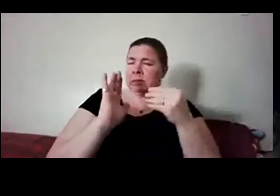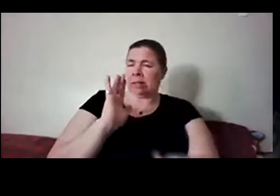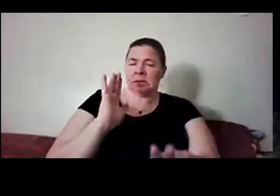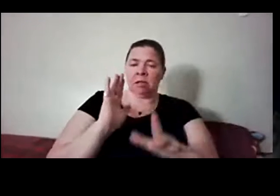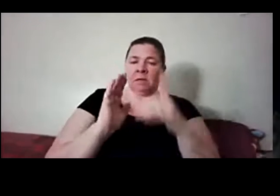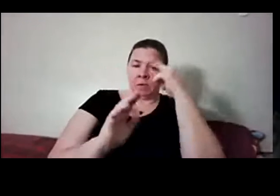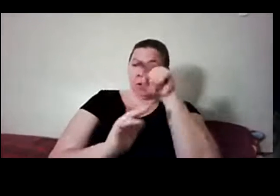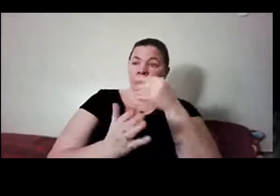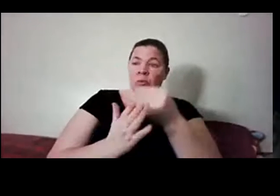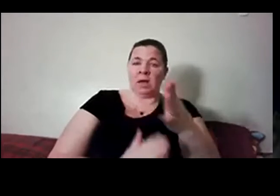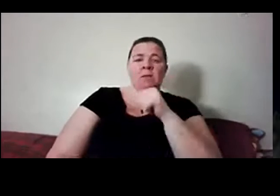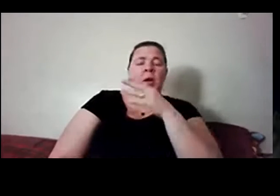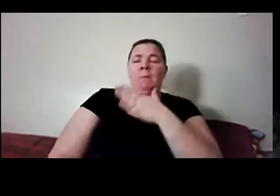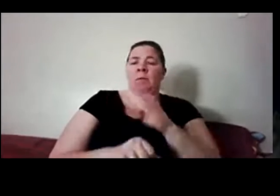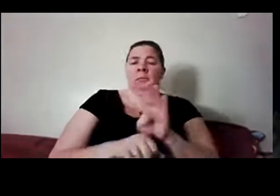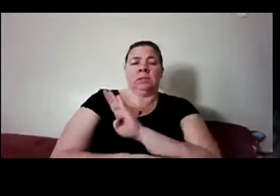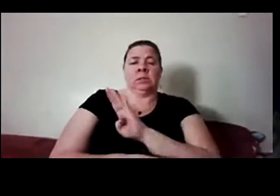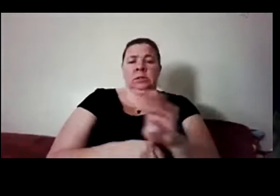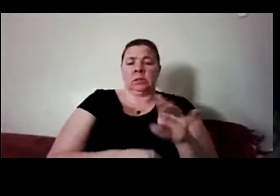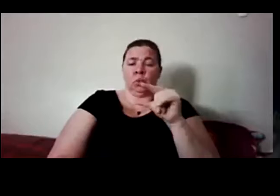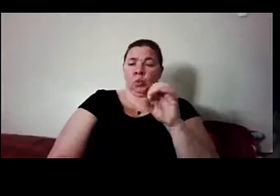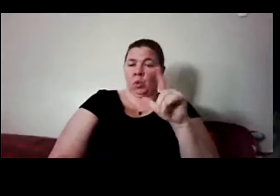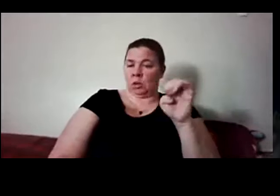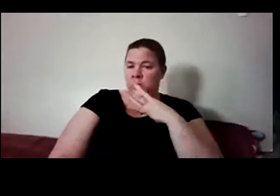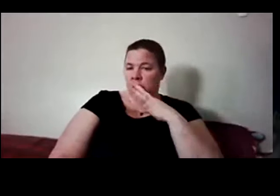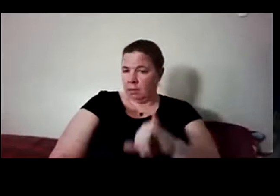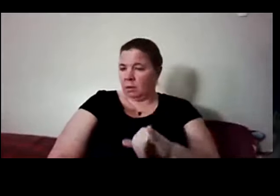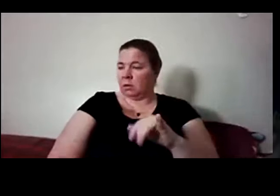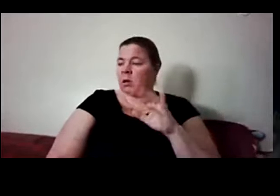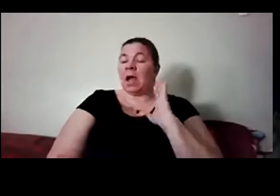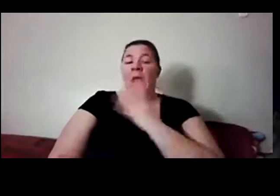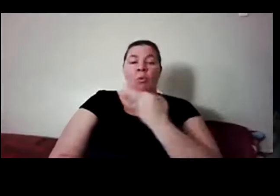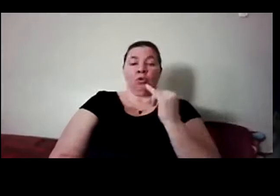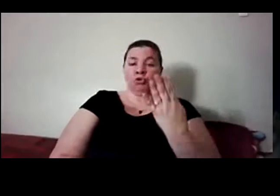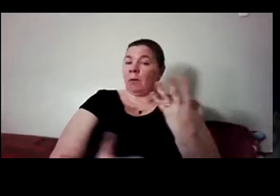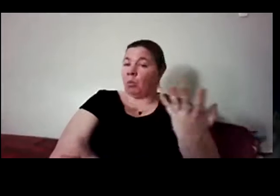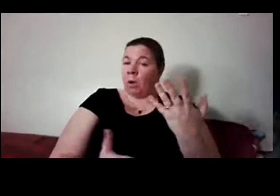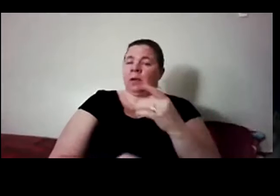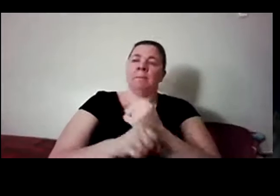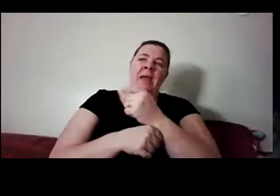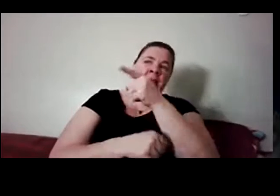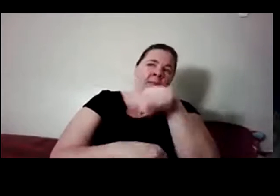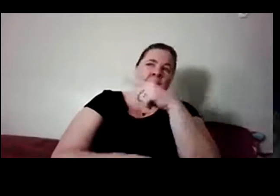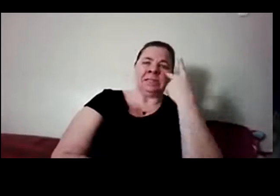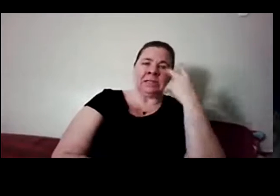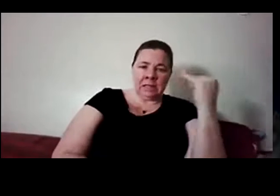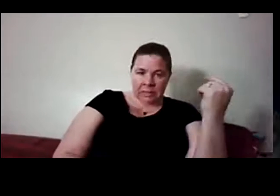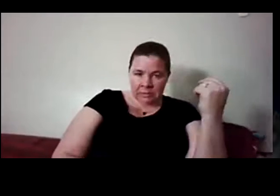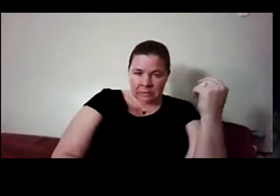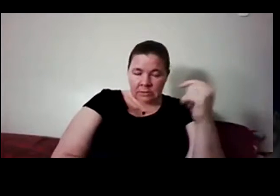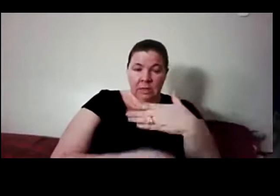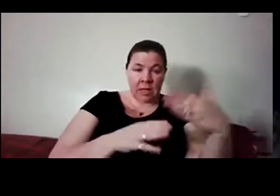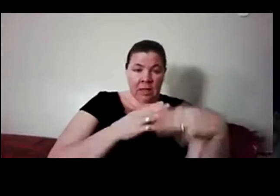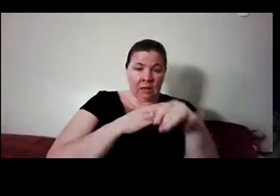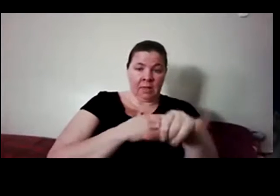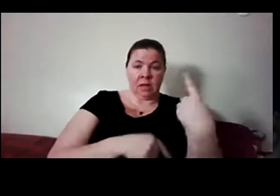for them to buy, it's none of our business. Our job is to make them see it. Okay? So at the end of the